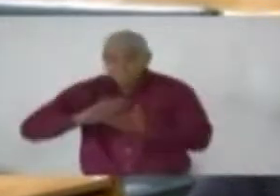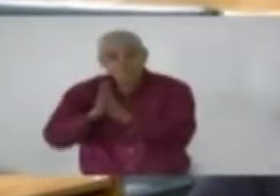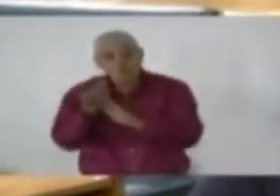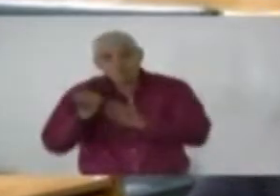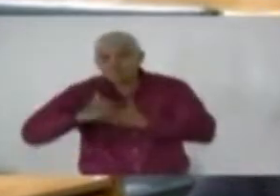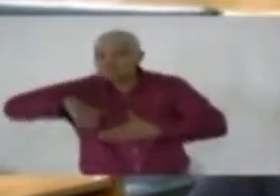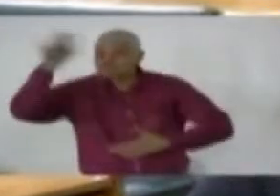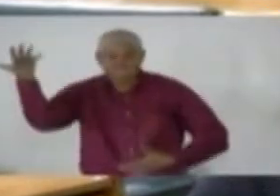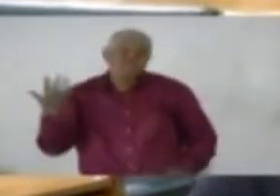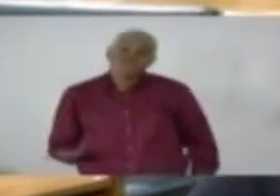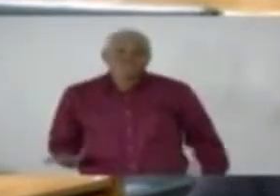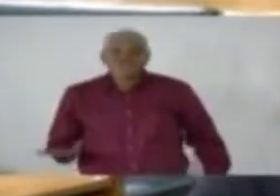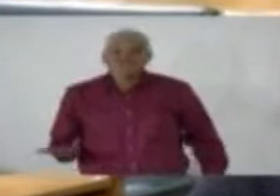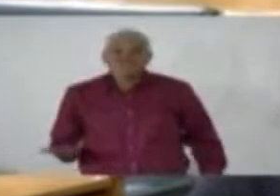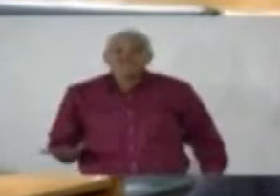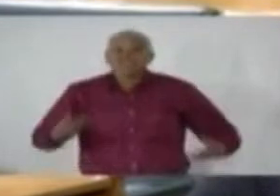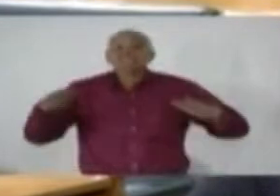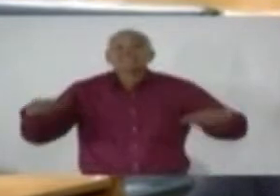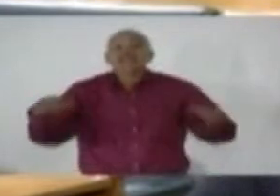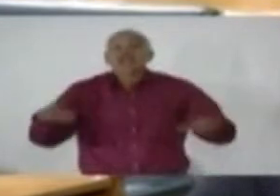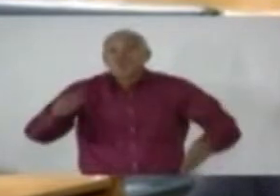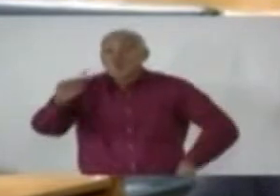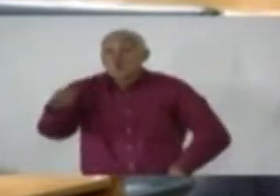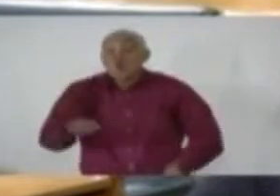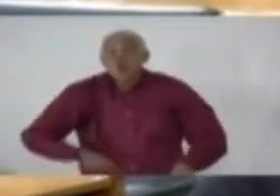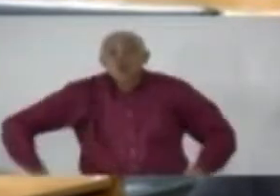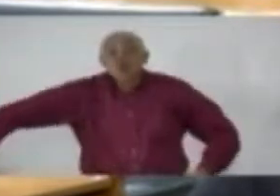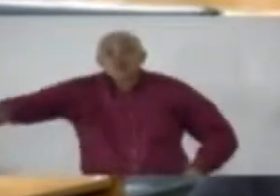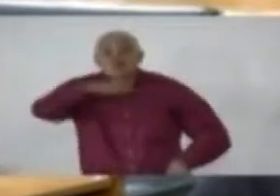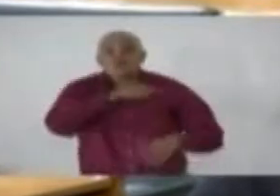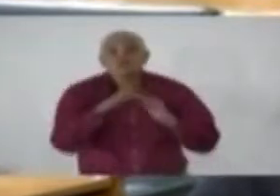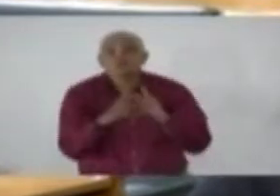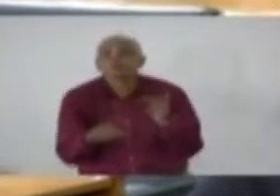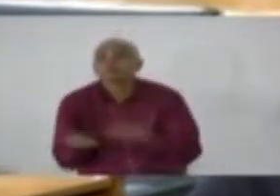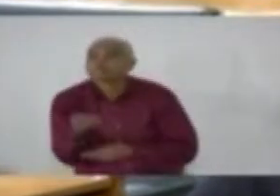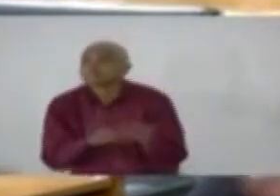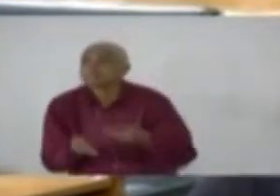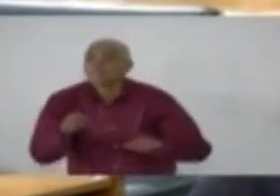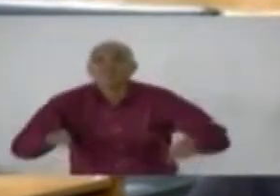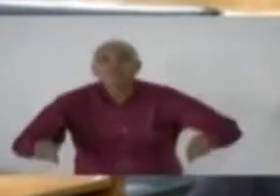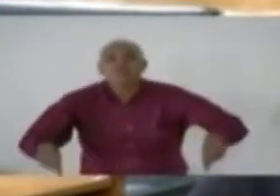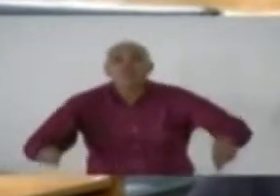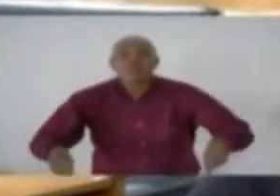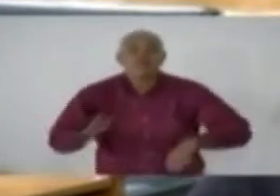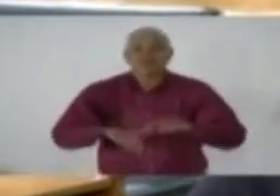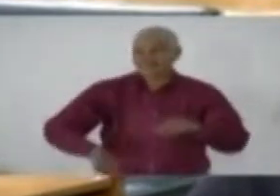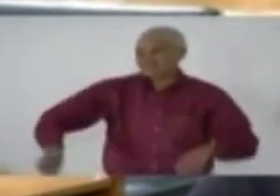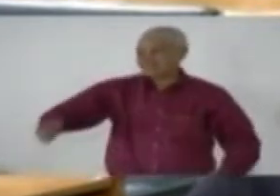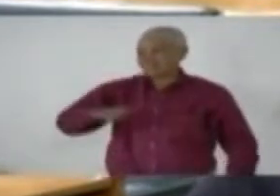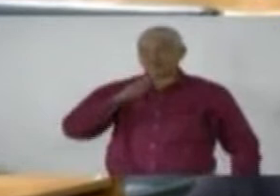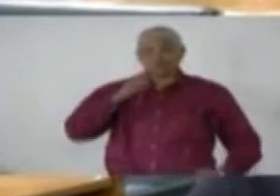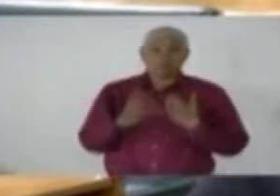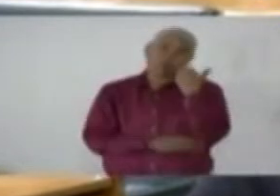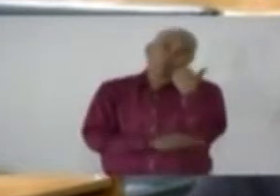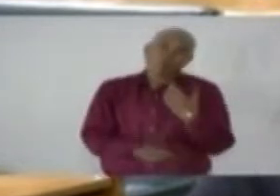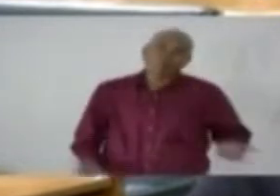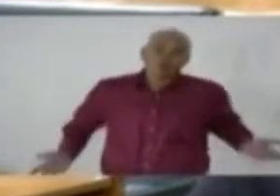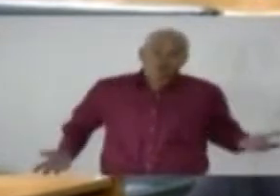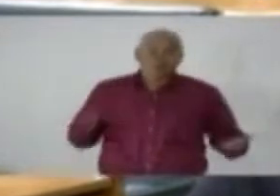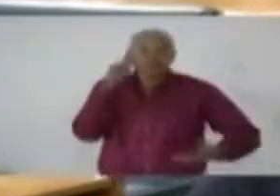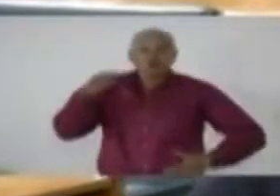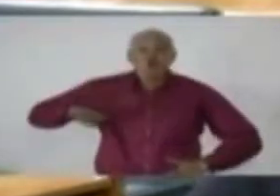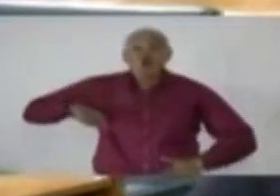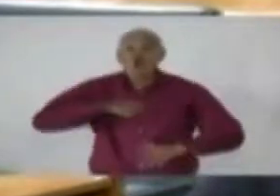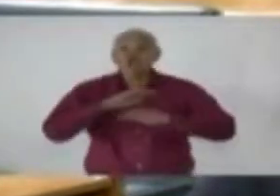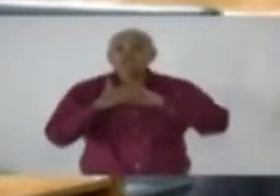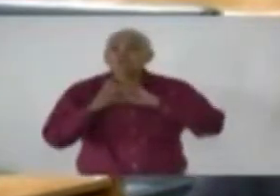rich selling to 3 million people that are relatively poor. For us Jamaicans